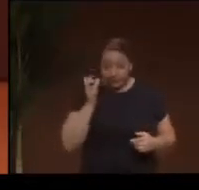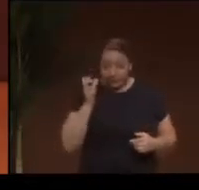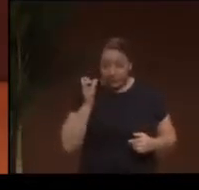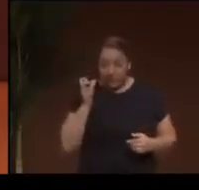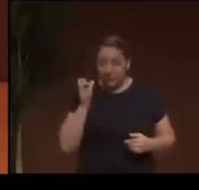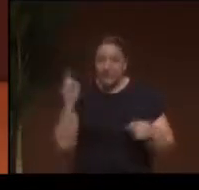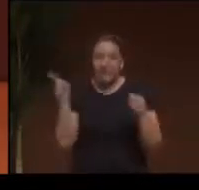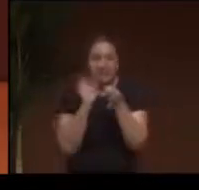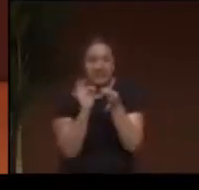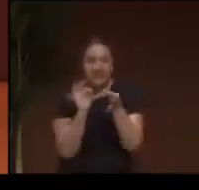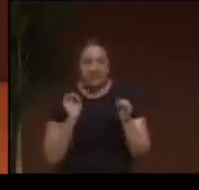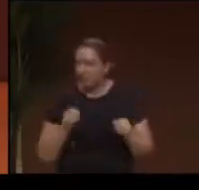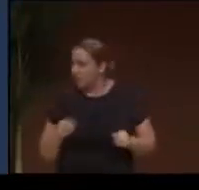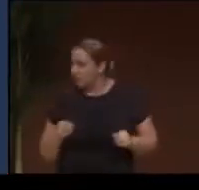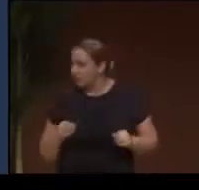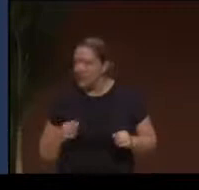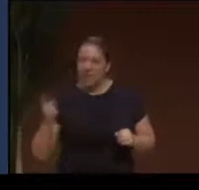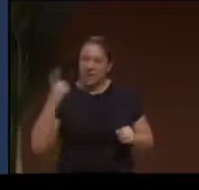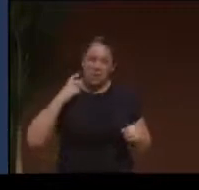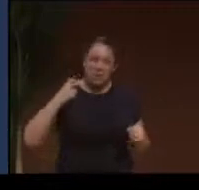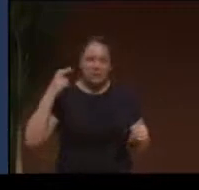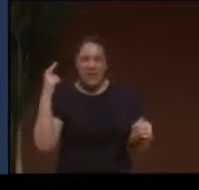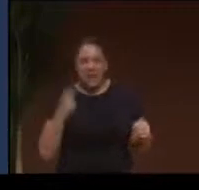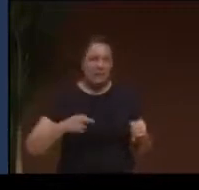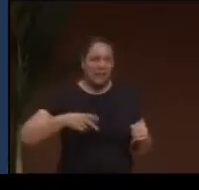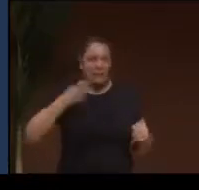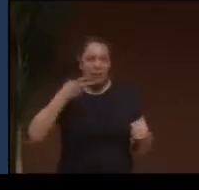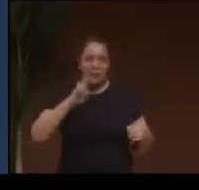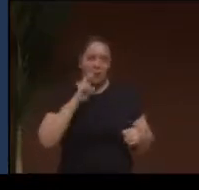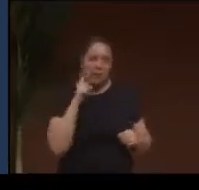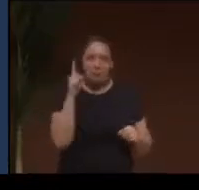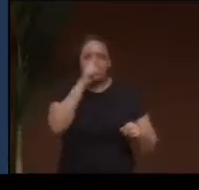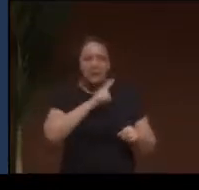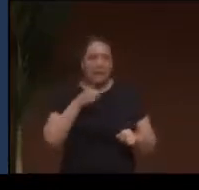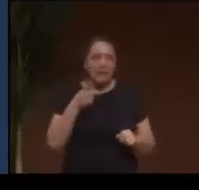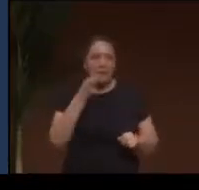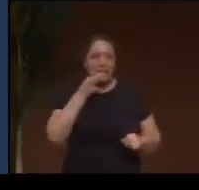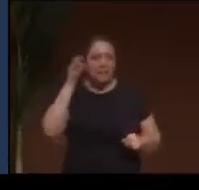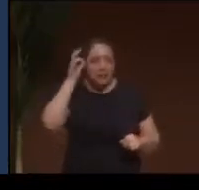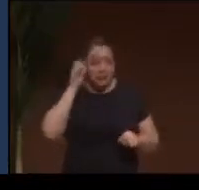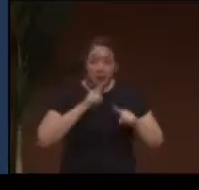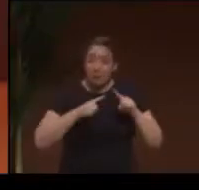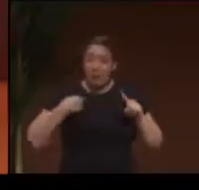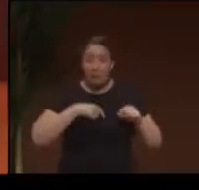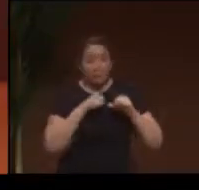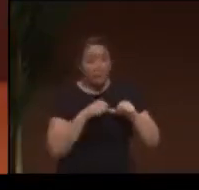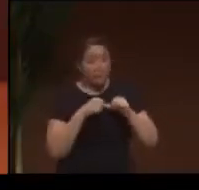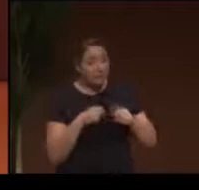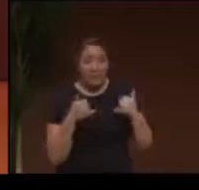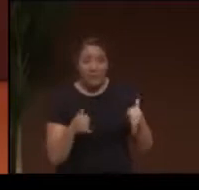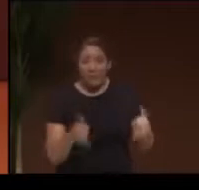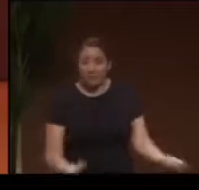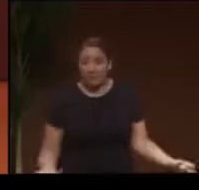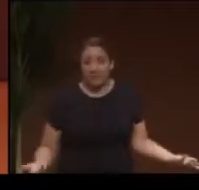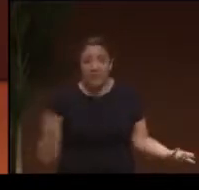here comes those effing Puerto Ricans pretending to be Indians, but we kept on playing. We kept on playing because we